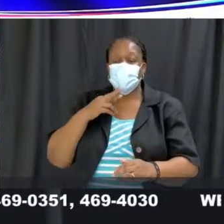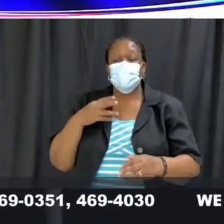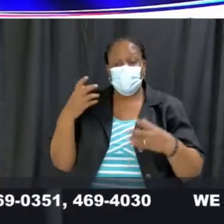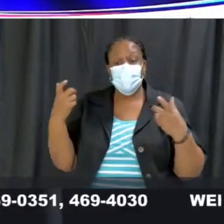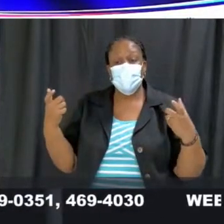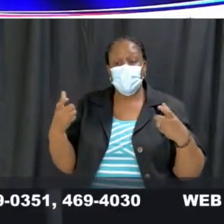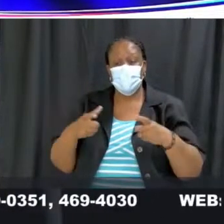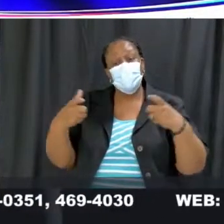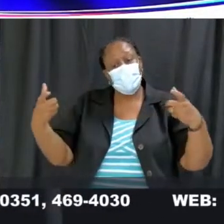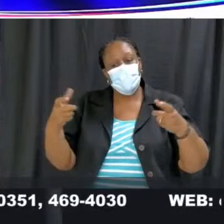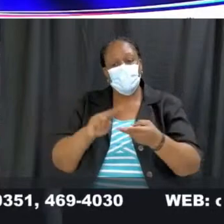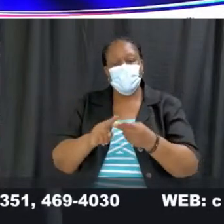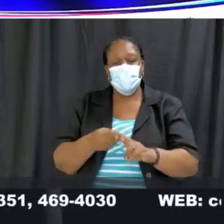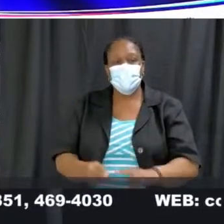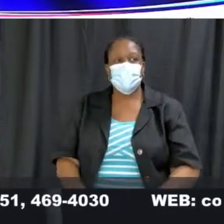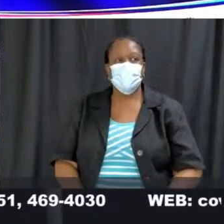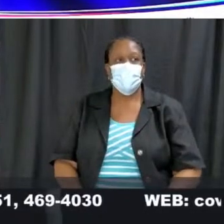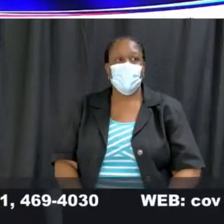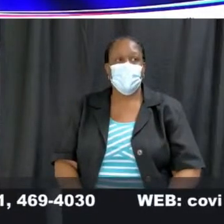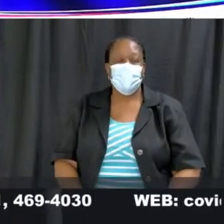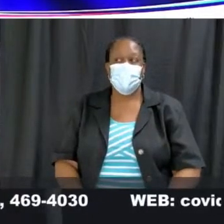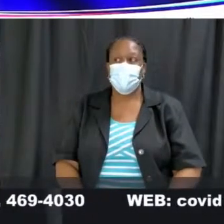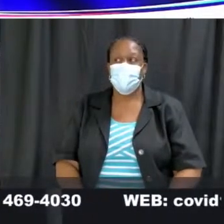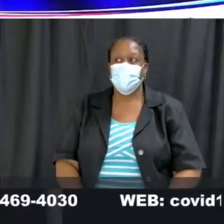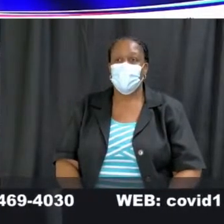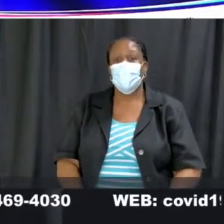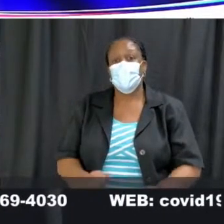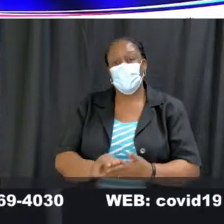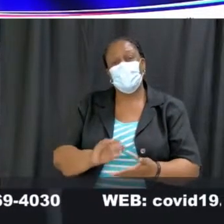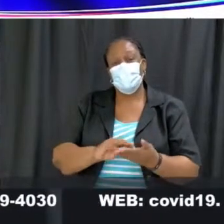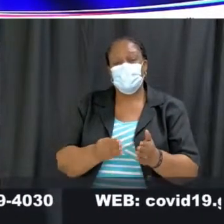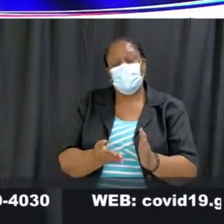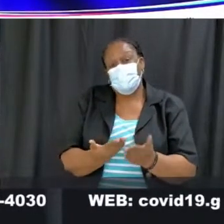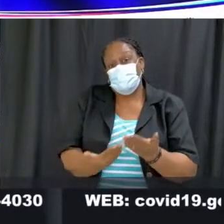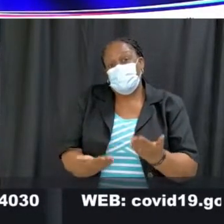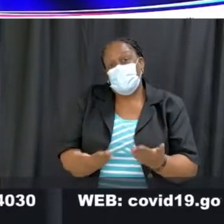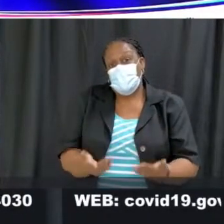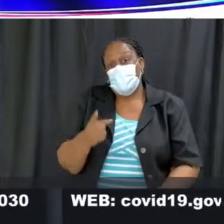large. I could safely say well over 1,000.